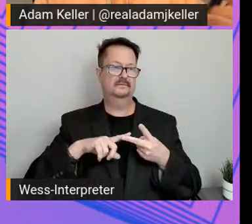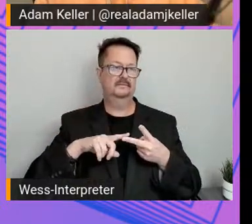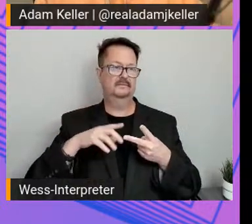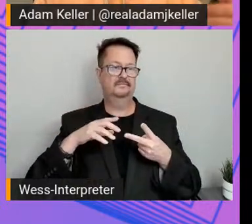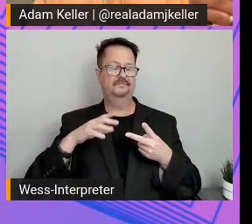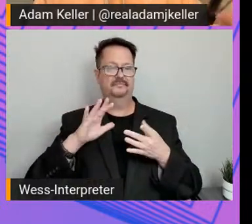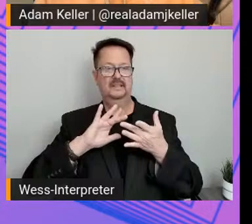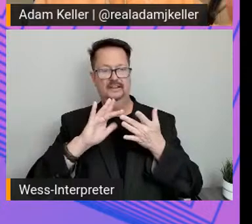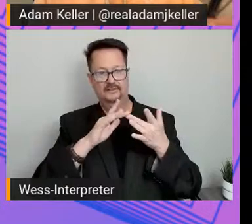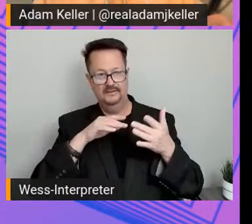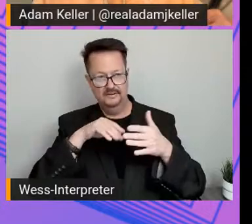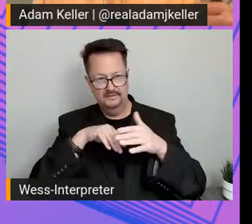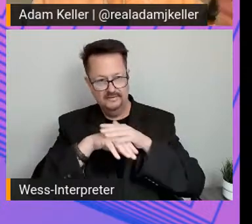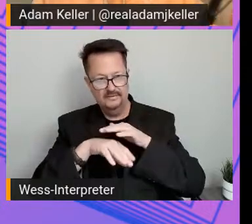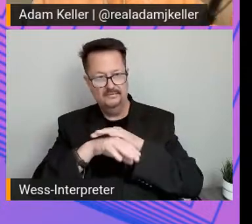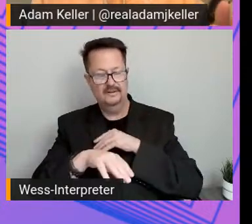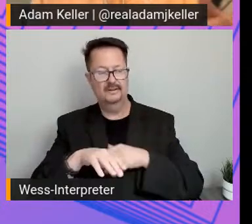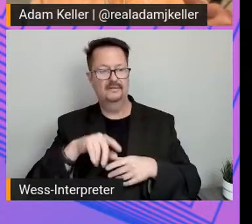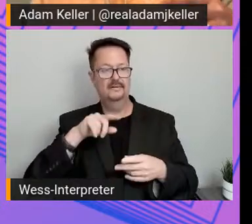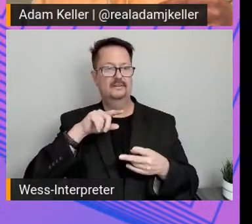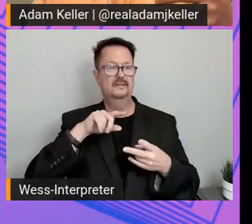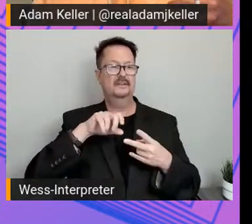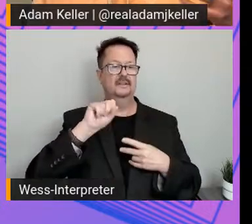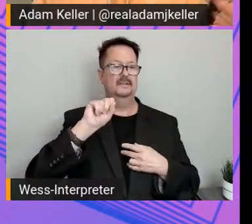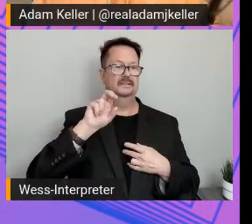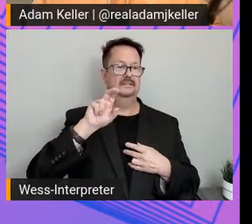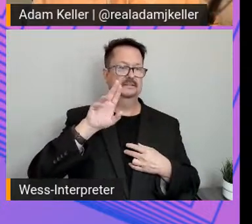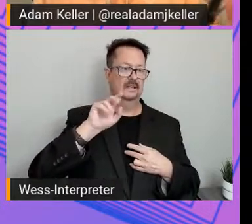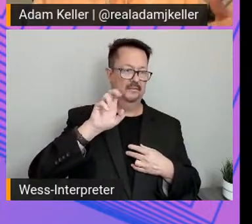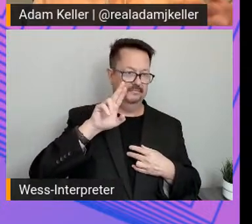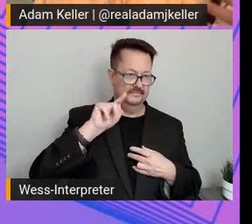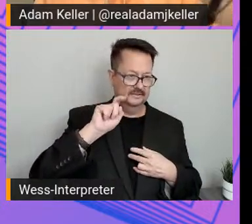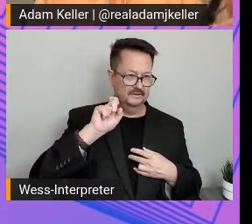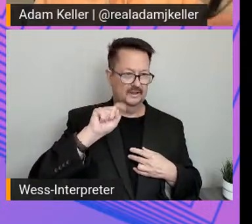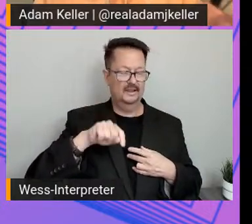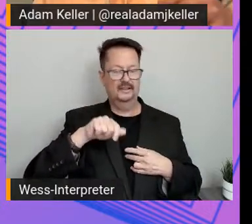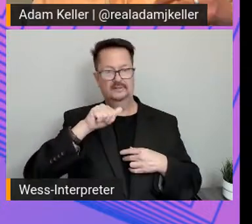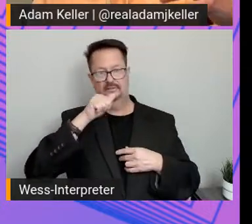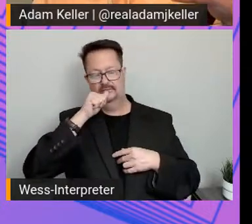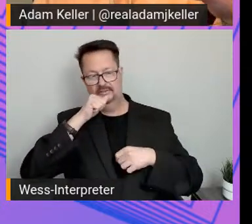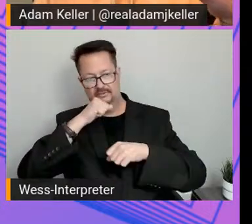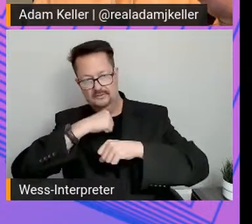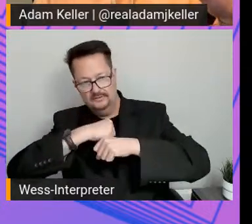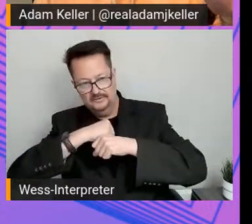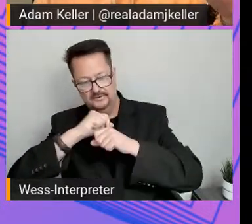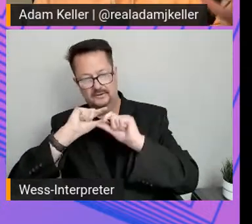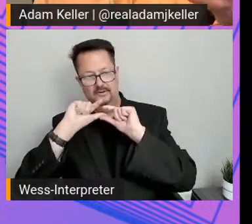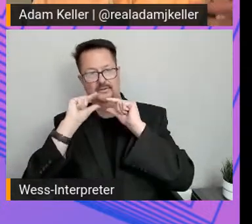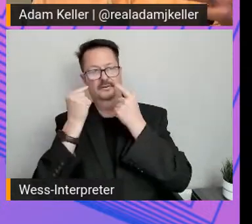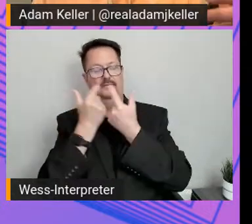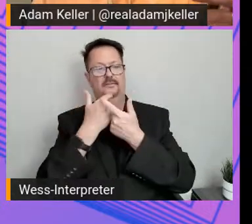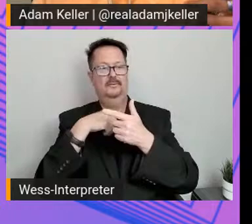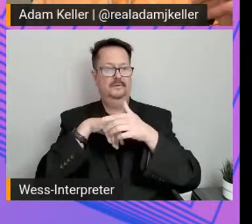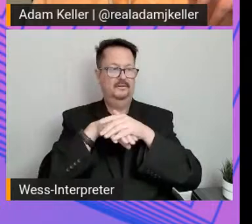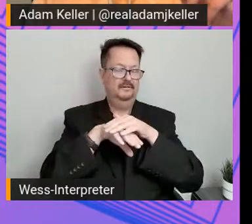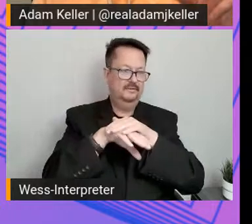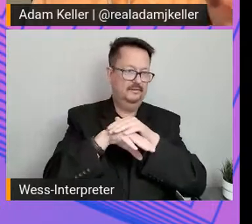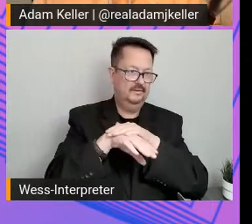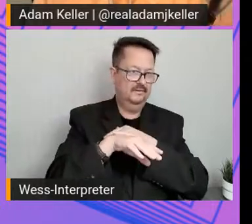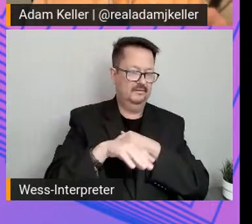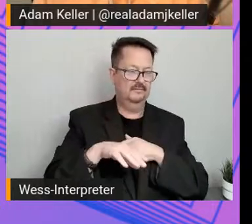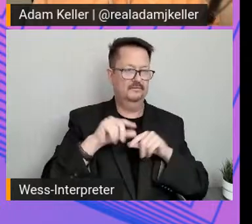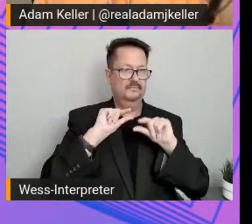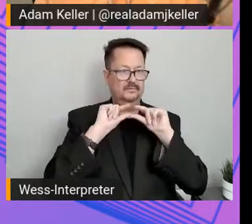gateways, subnets, routing tables, routes, security groups, load balancers. And then I also need to think about how am I going